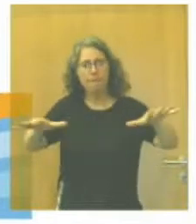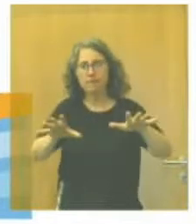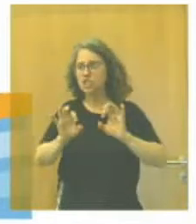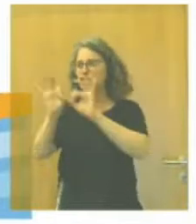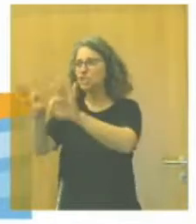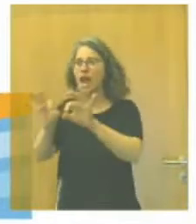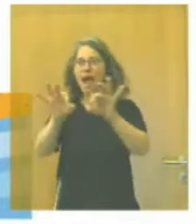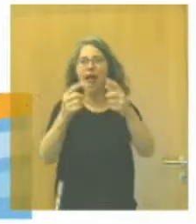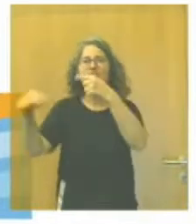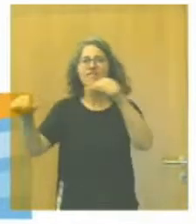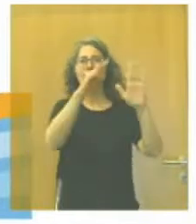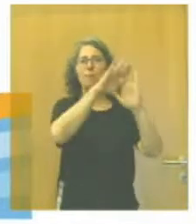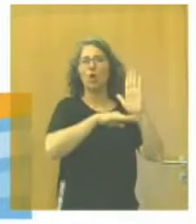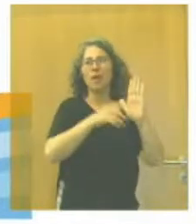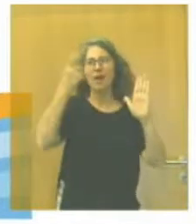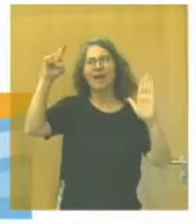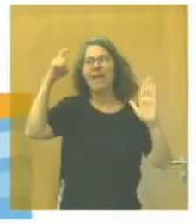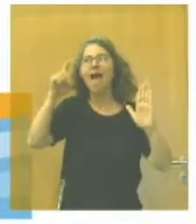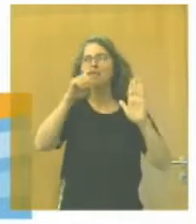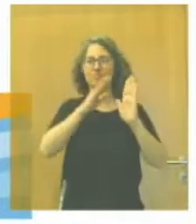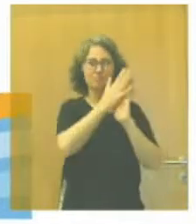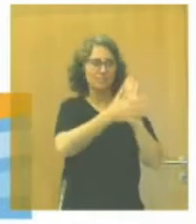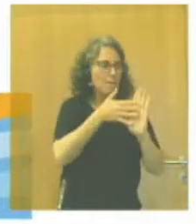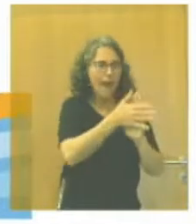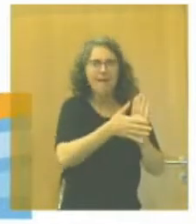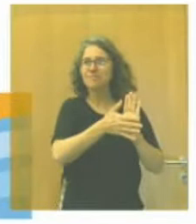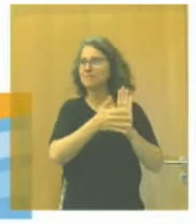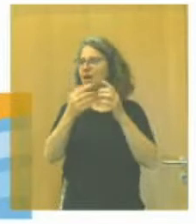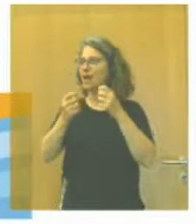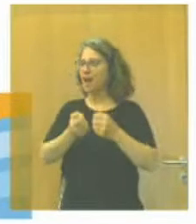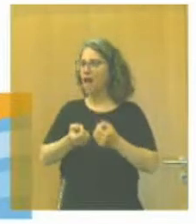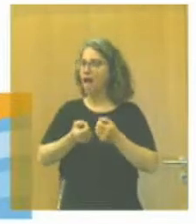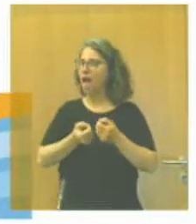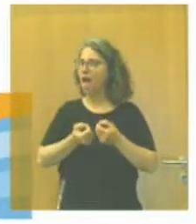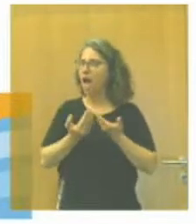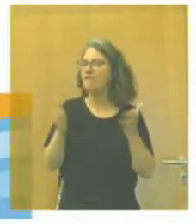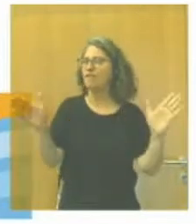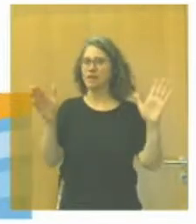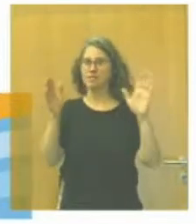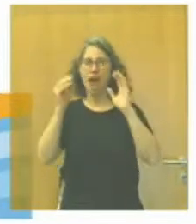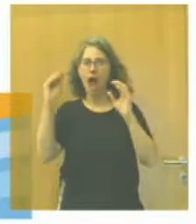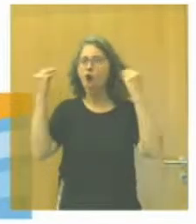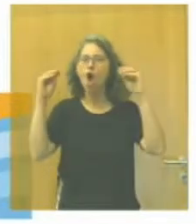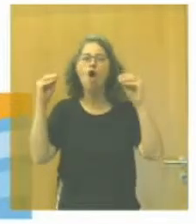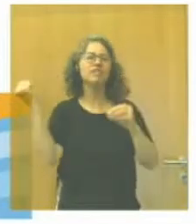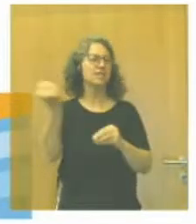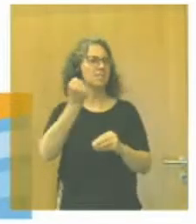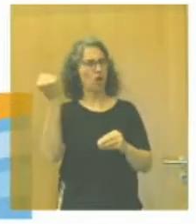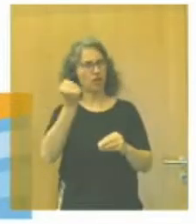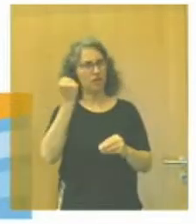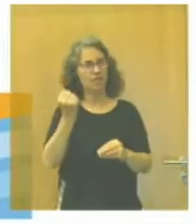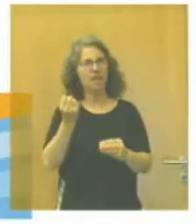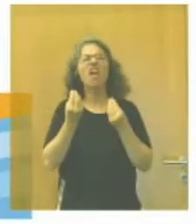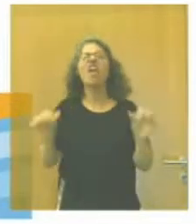availability to young people is tremendously important. So the purpose of our investment case really was to conduct a global